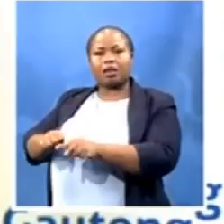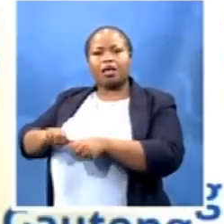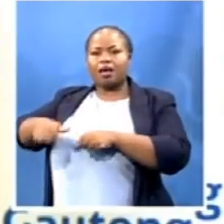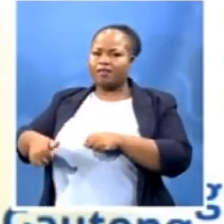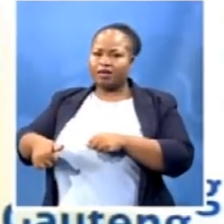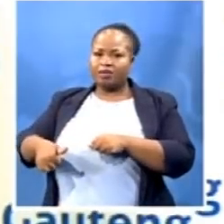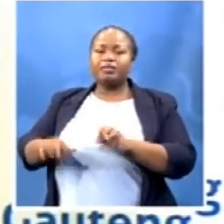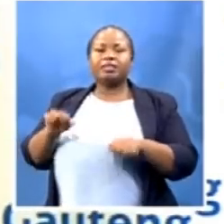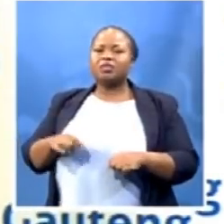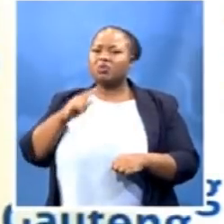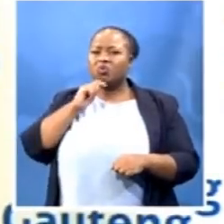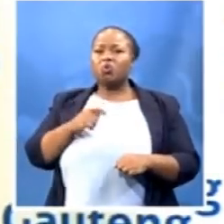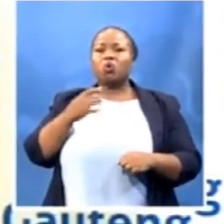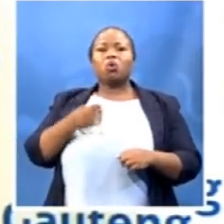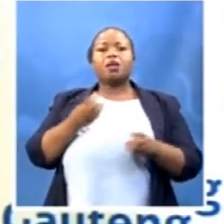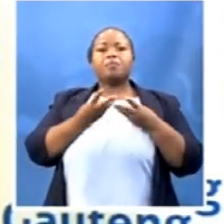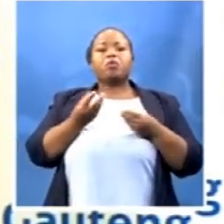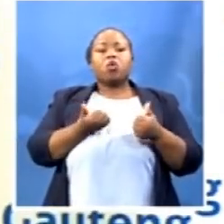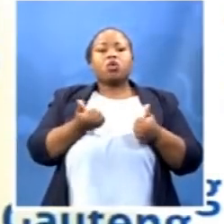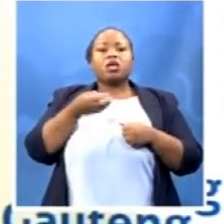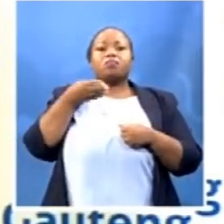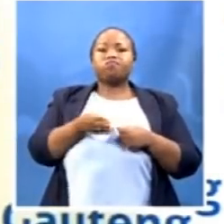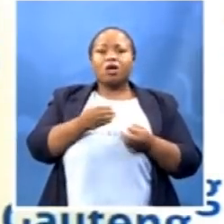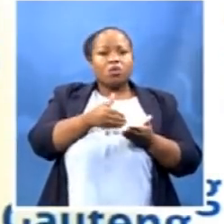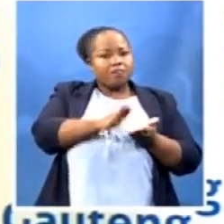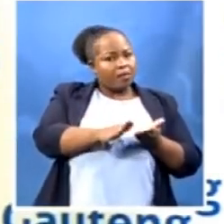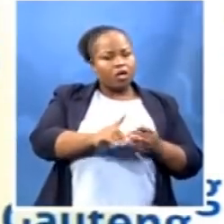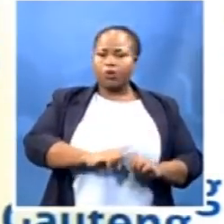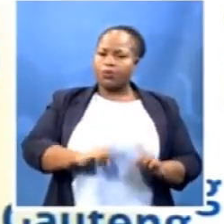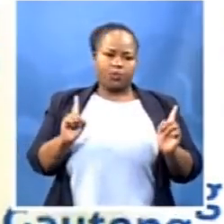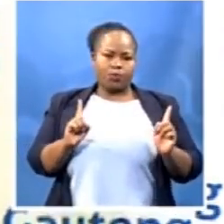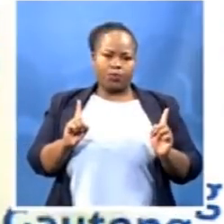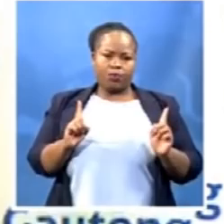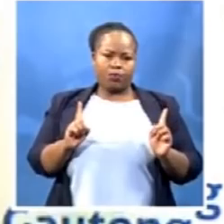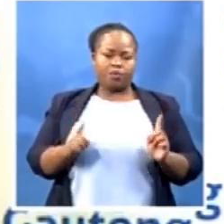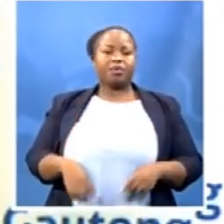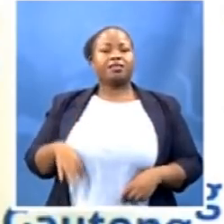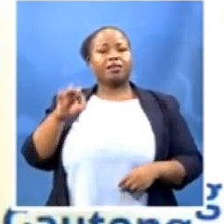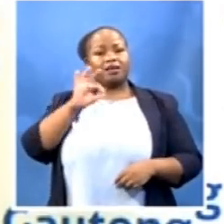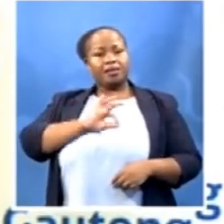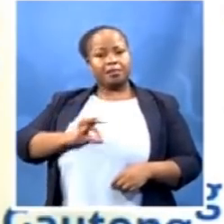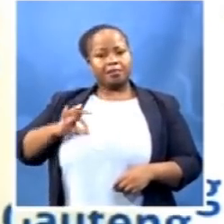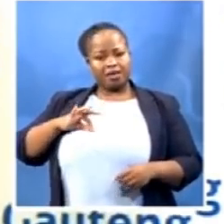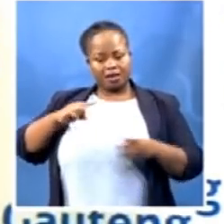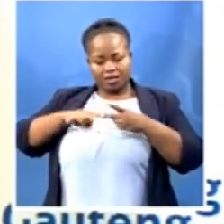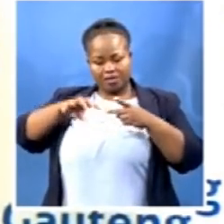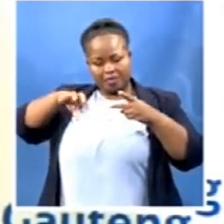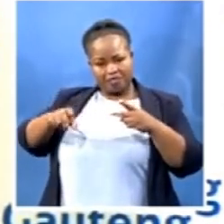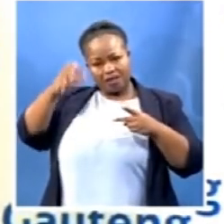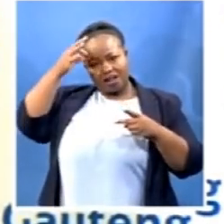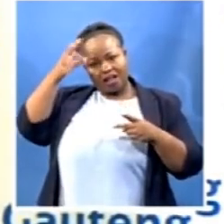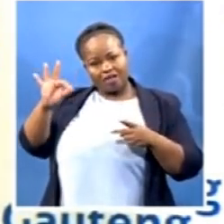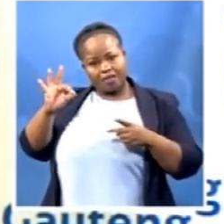The meeting of the mayors with the provincial government has affirmed that there will never be